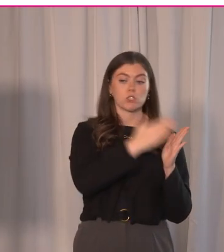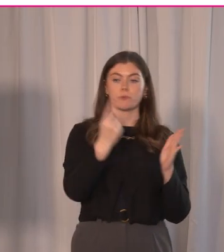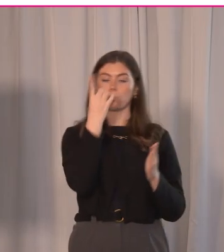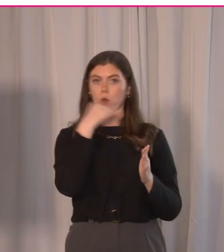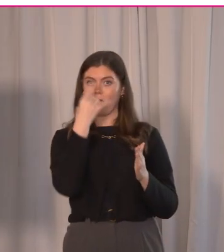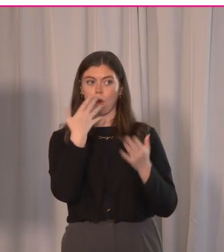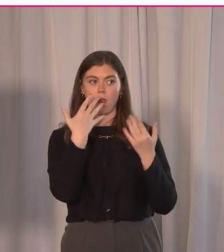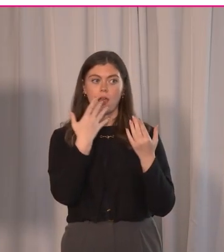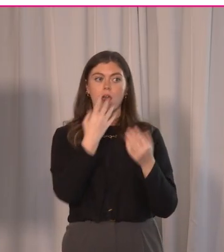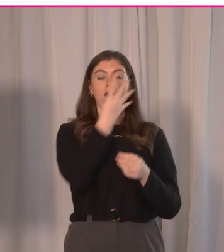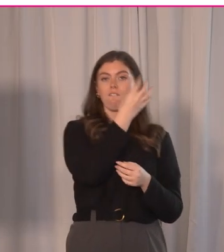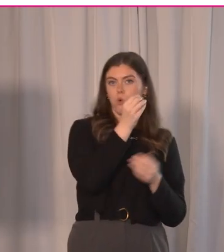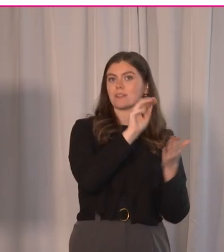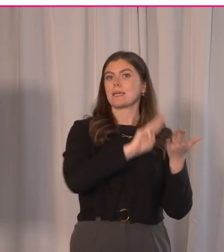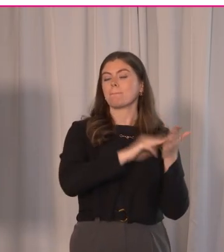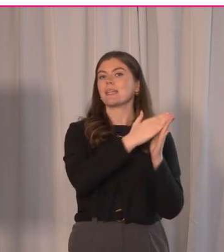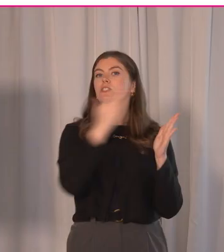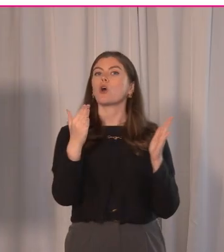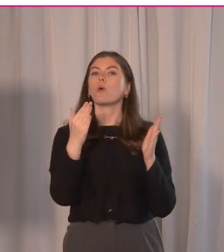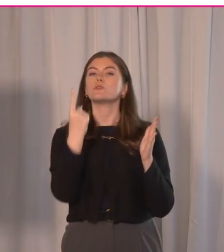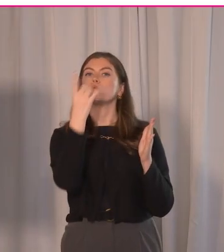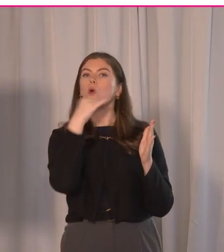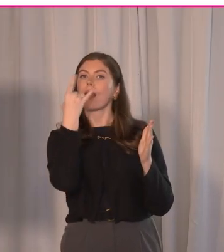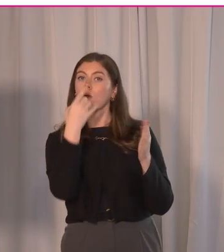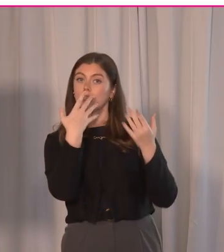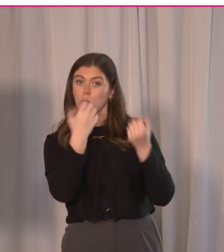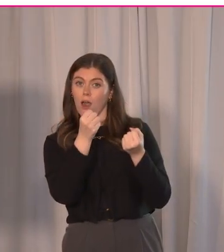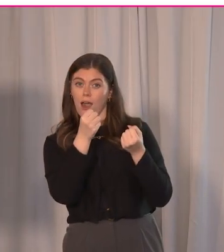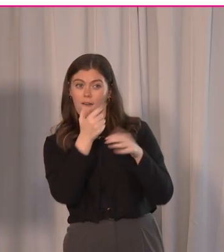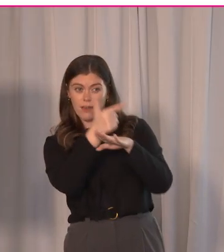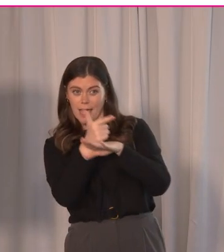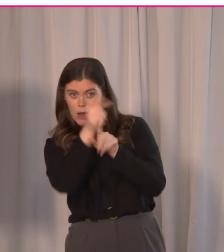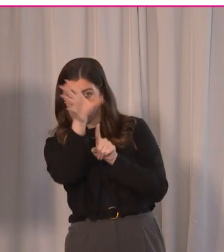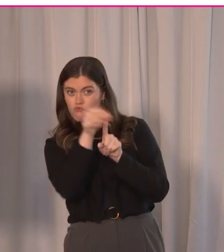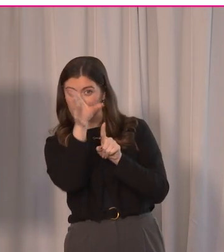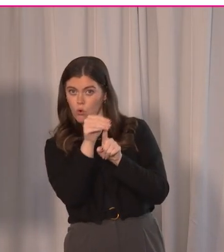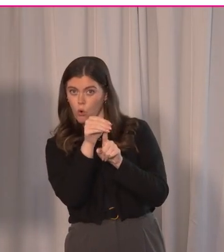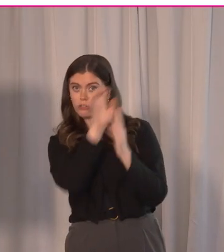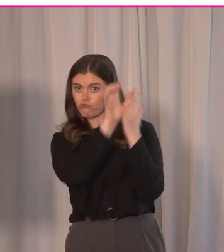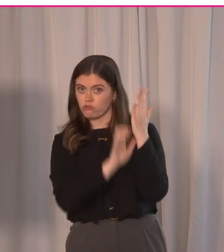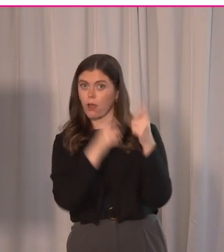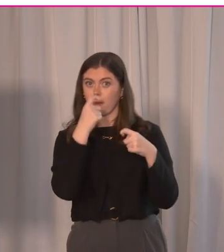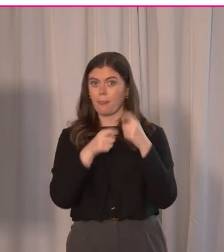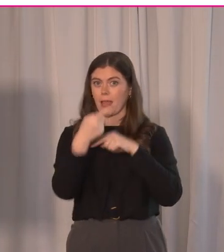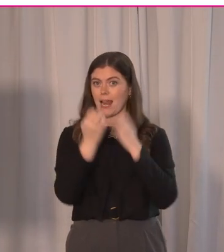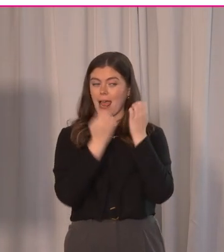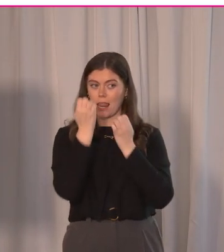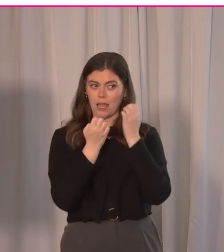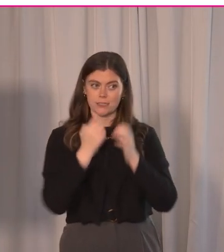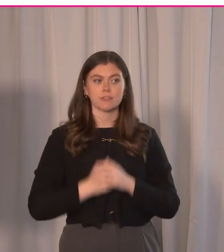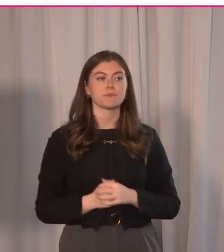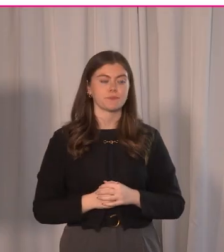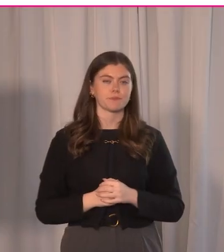audio and video recorded and transcribed and then thematically analysed. The